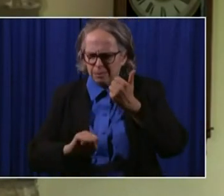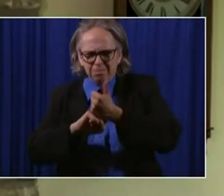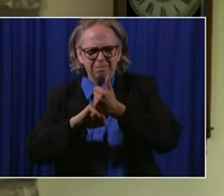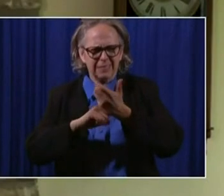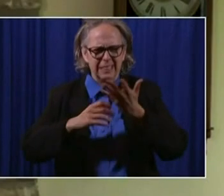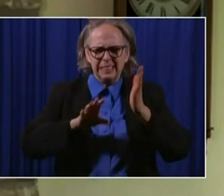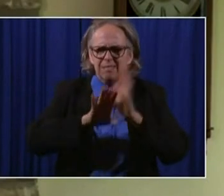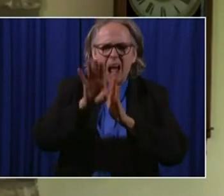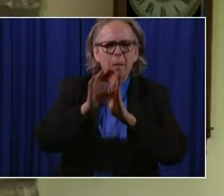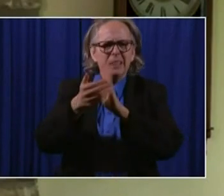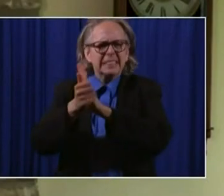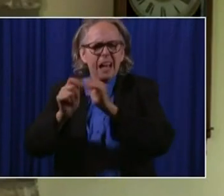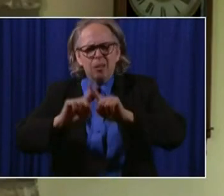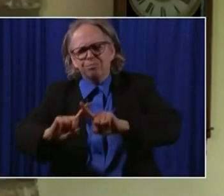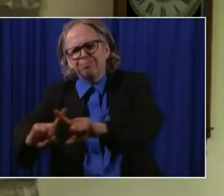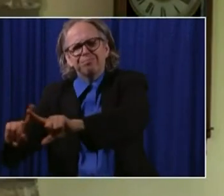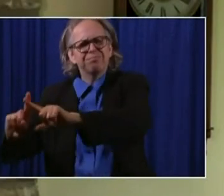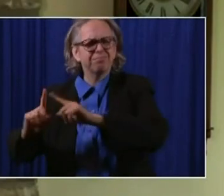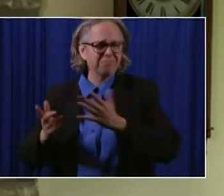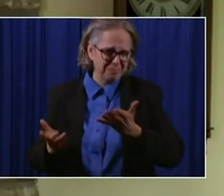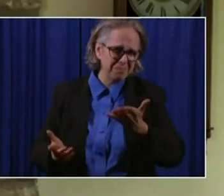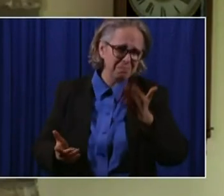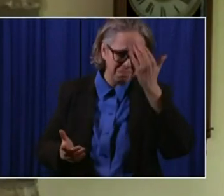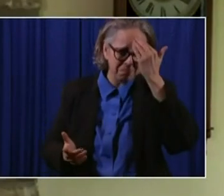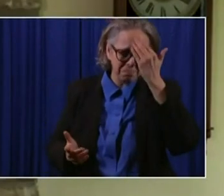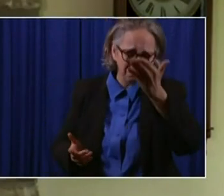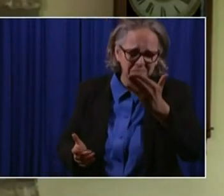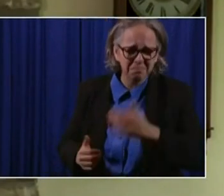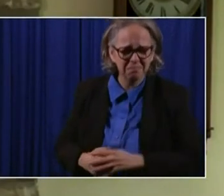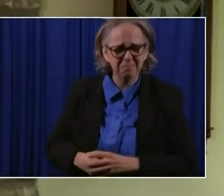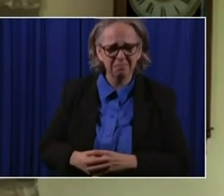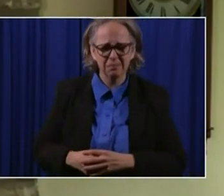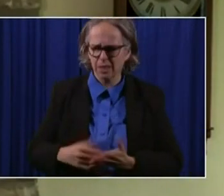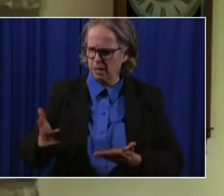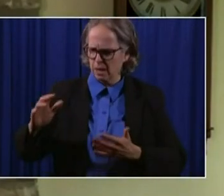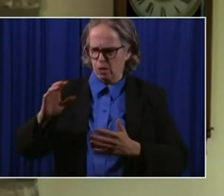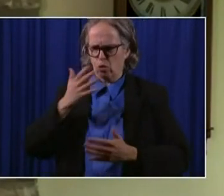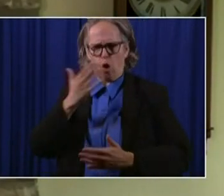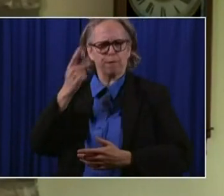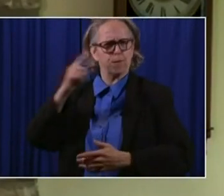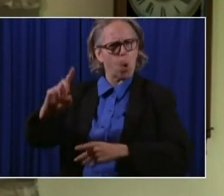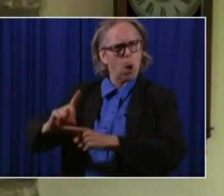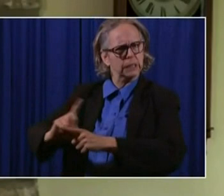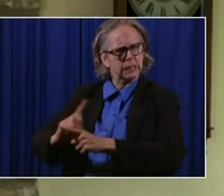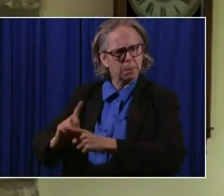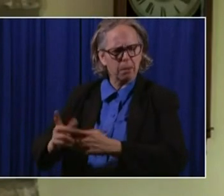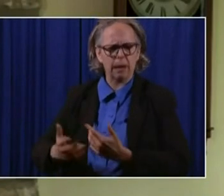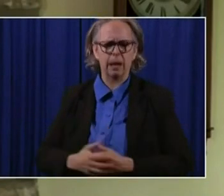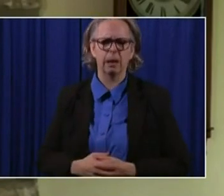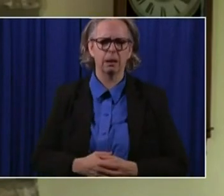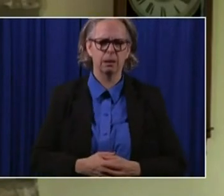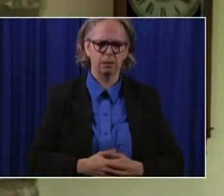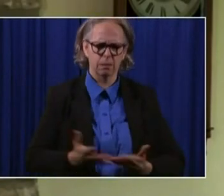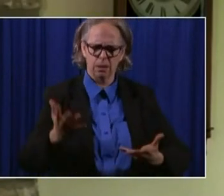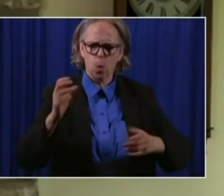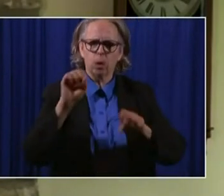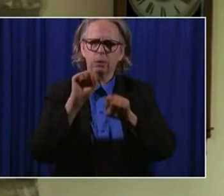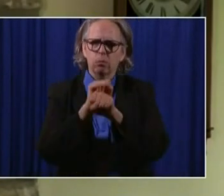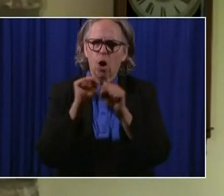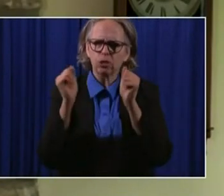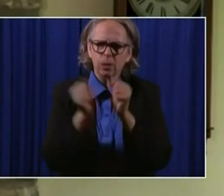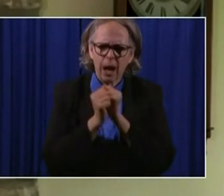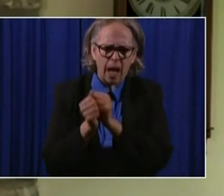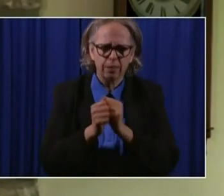Sports provides all the things that we know. Discipline brings order, structure in the lives of